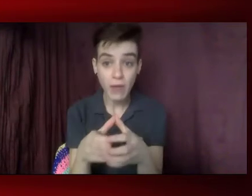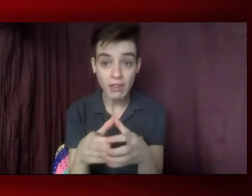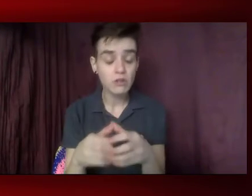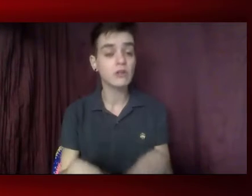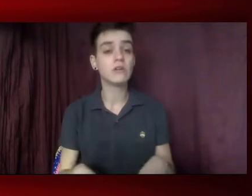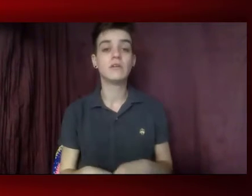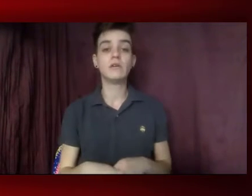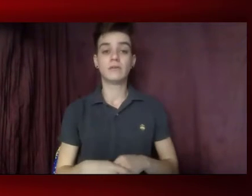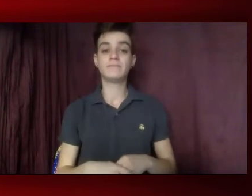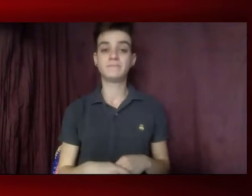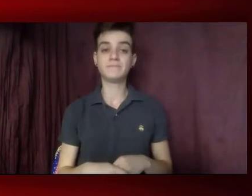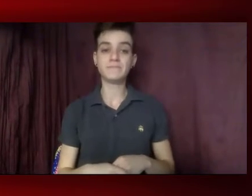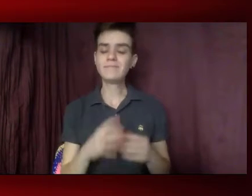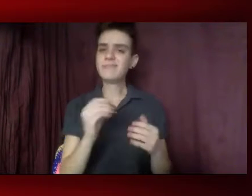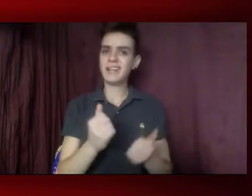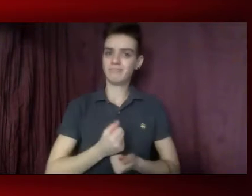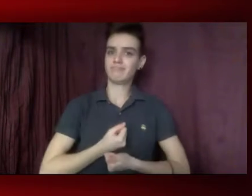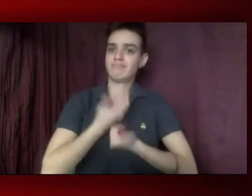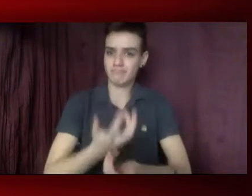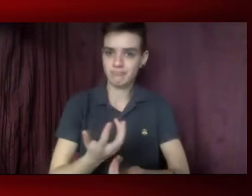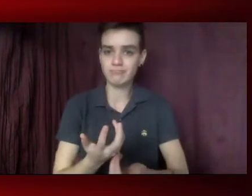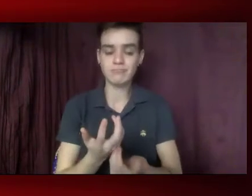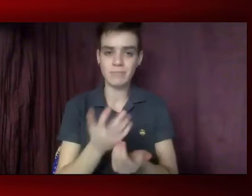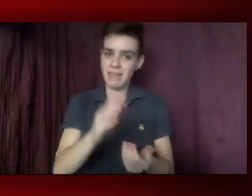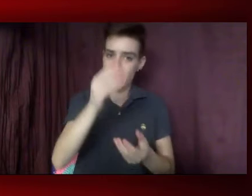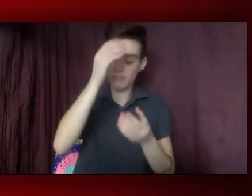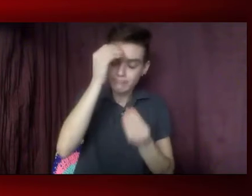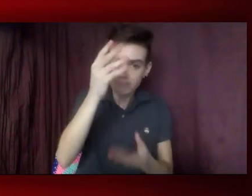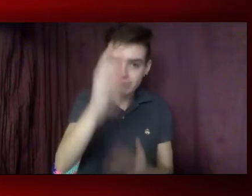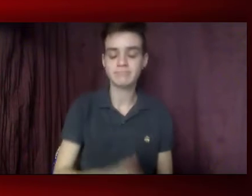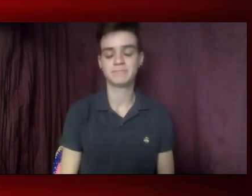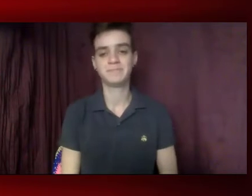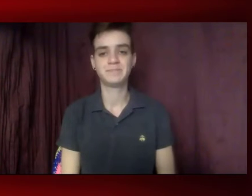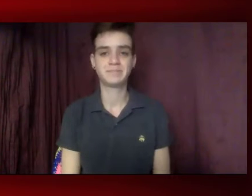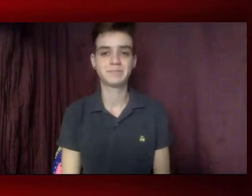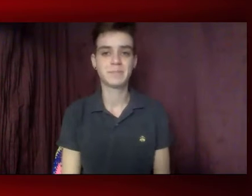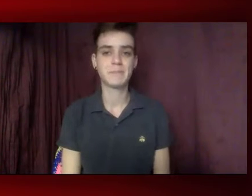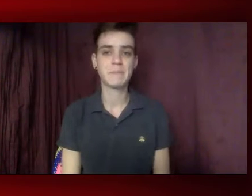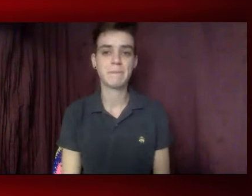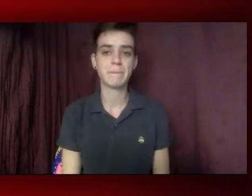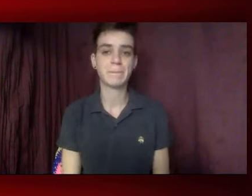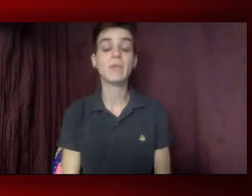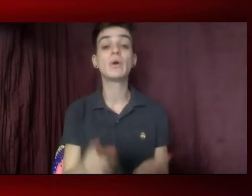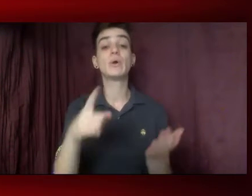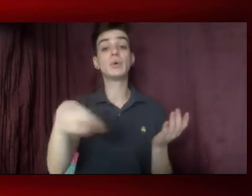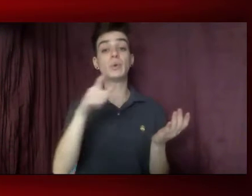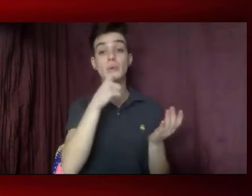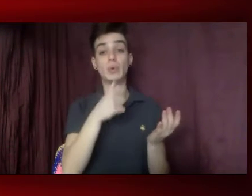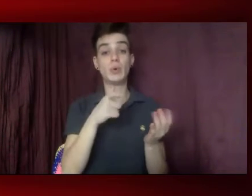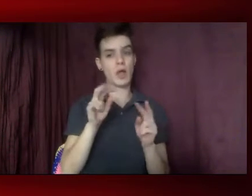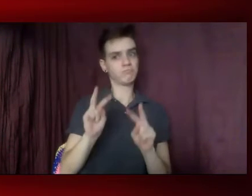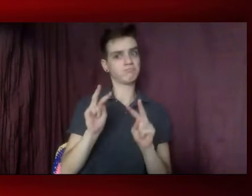places in the country and sharing what they know and what they need. For those of you who watch Congress